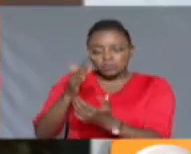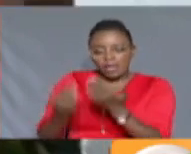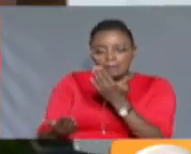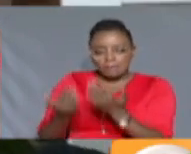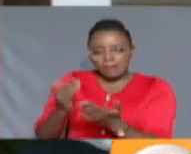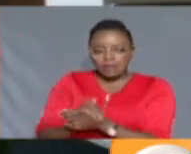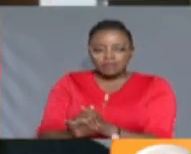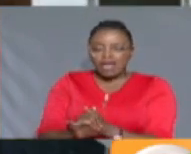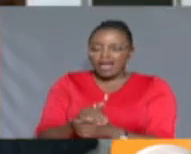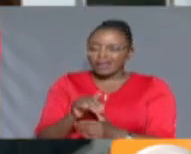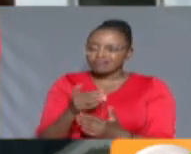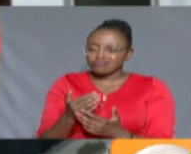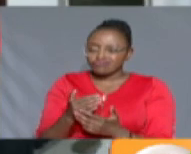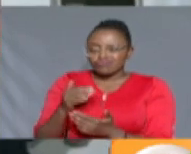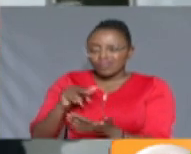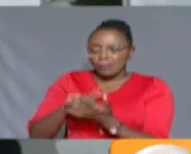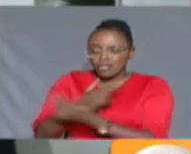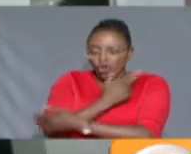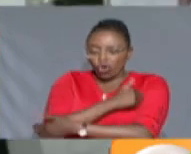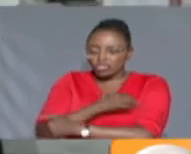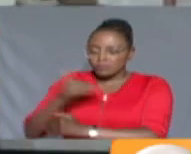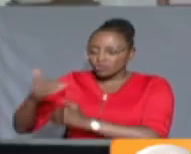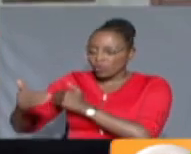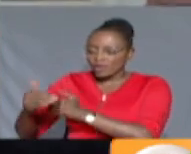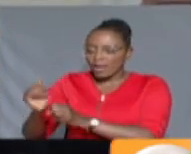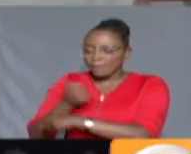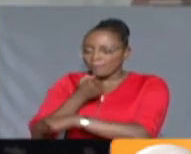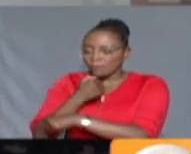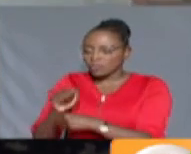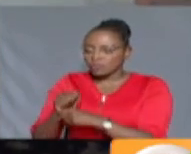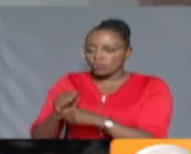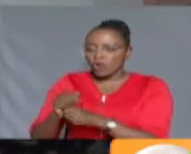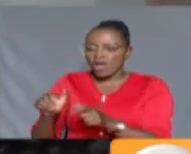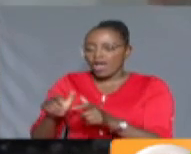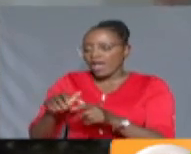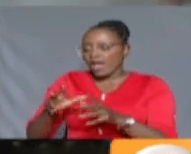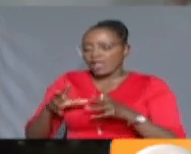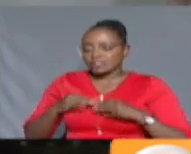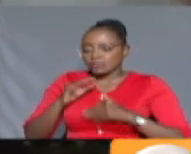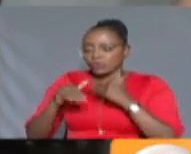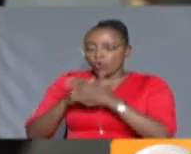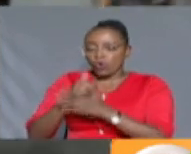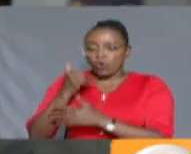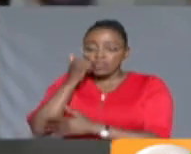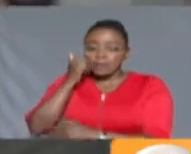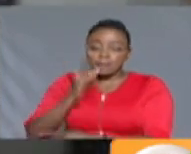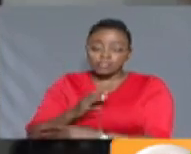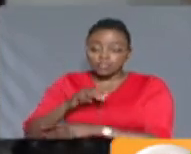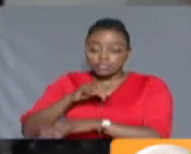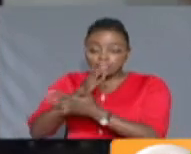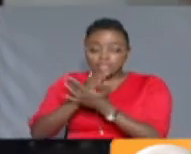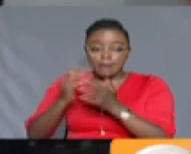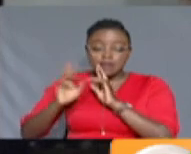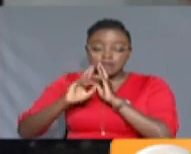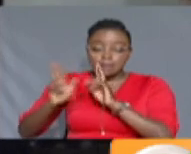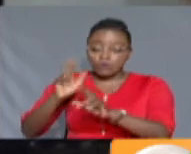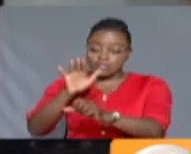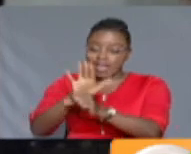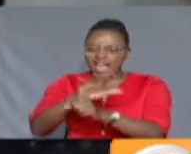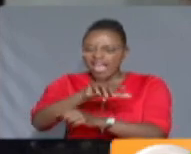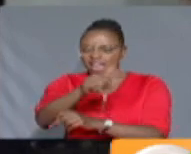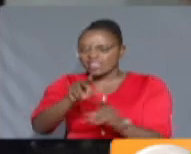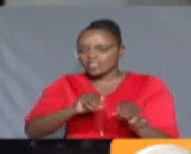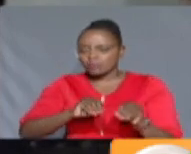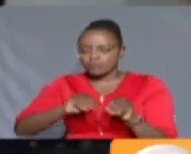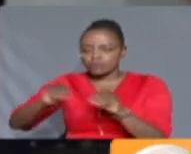Pandya alone cannot be able to accommodate the number of patients who are here. And some of the reports that we're getting that most of others are